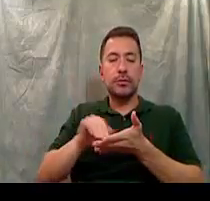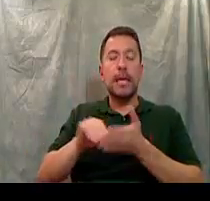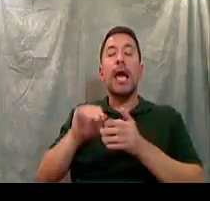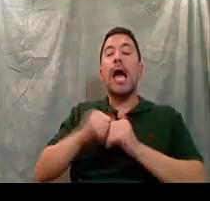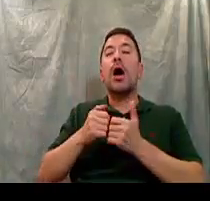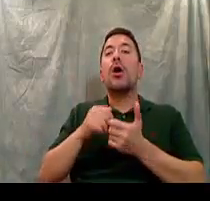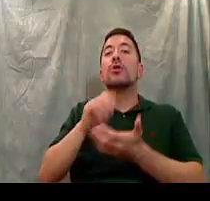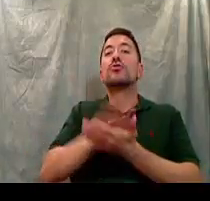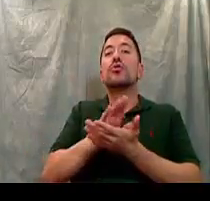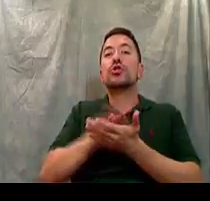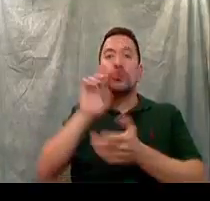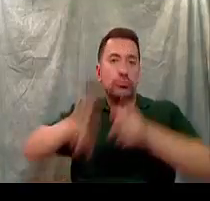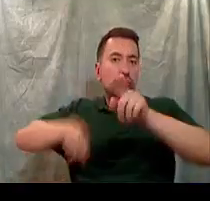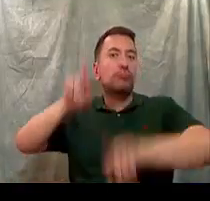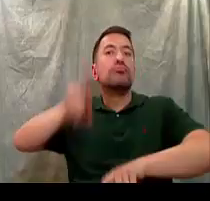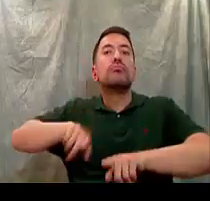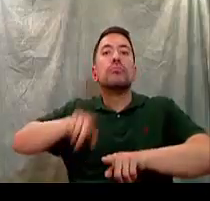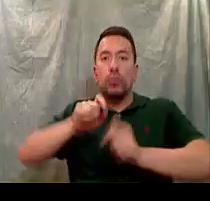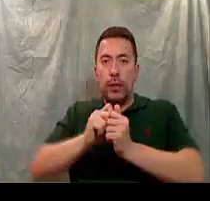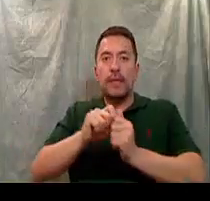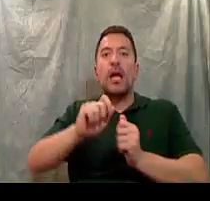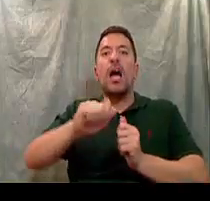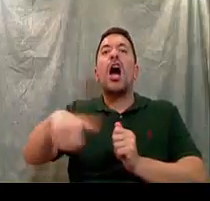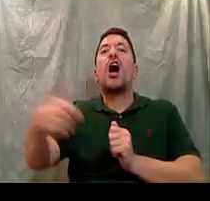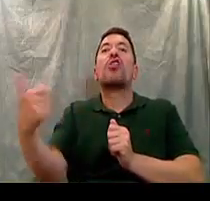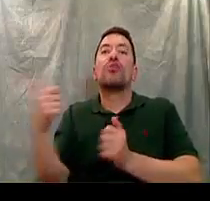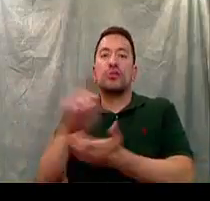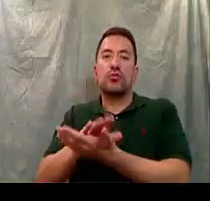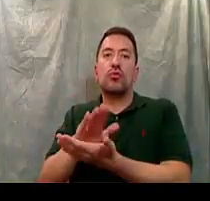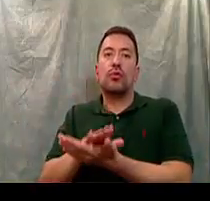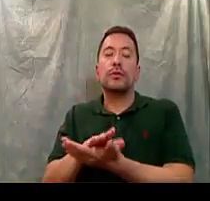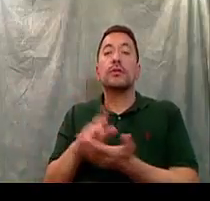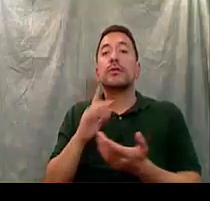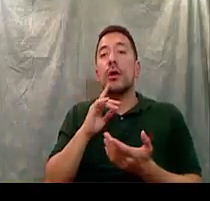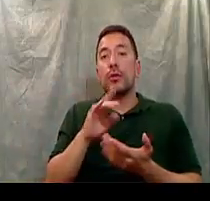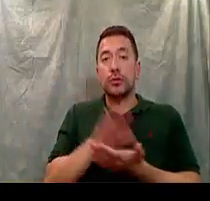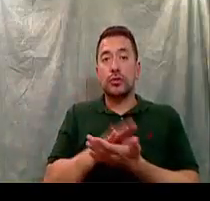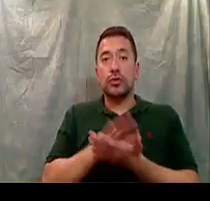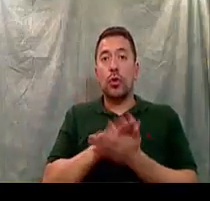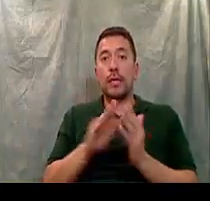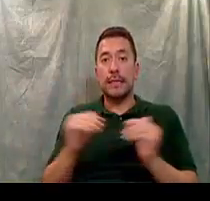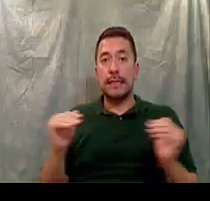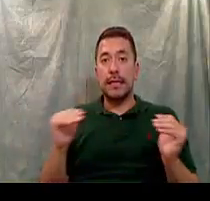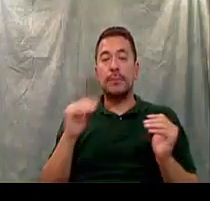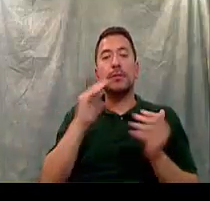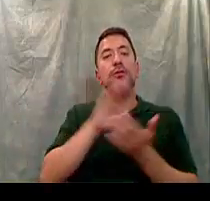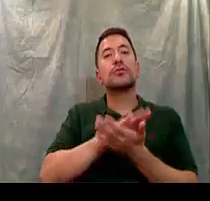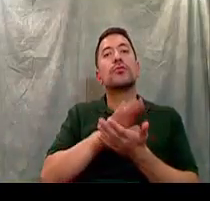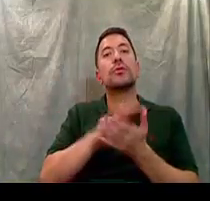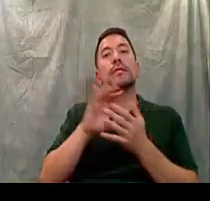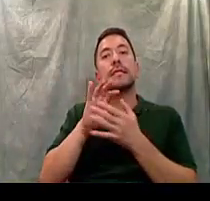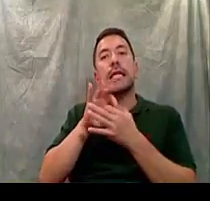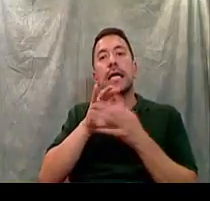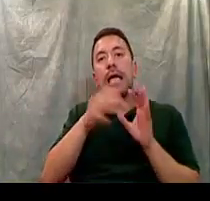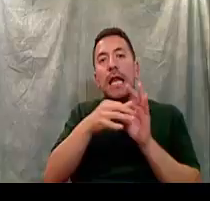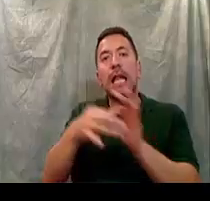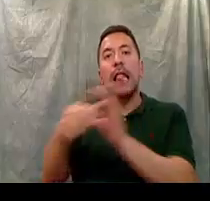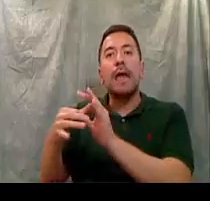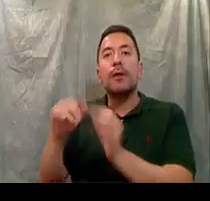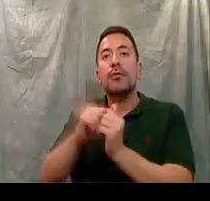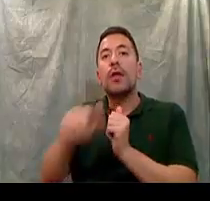should collaborate across schools. So, within a system, schools collaborating with other schools to understand